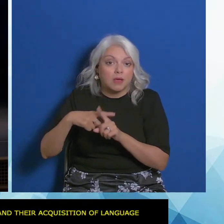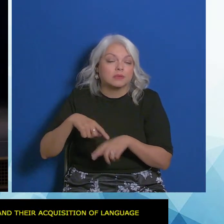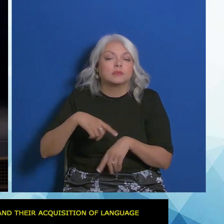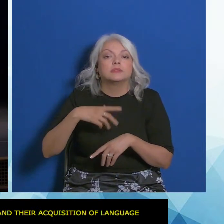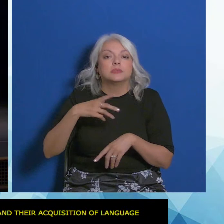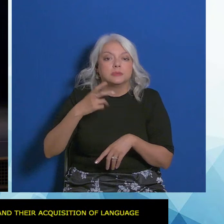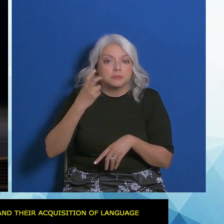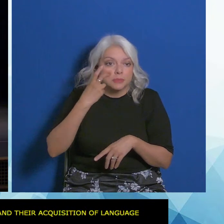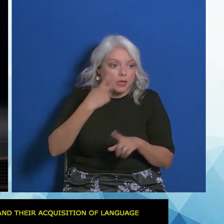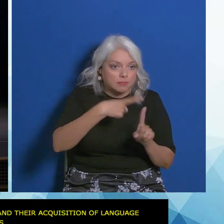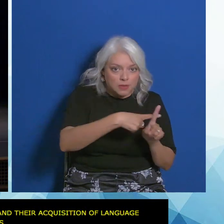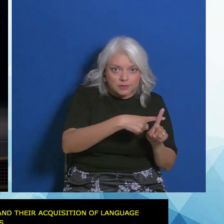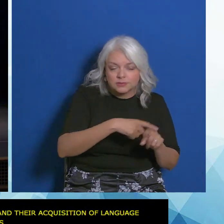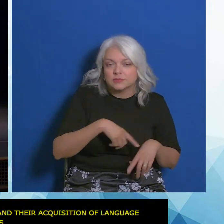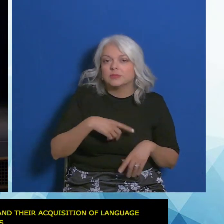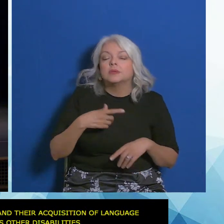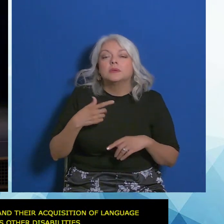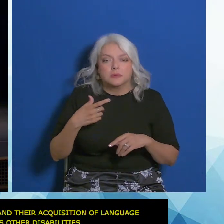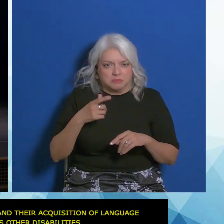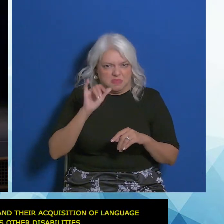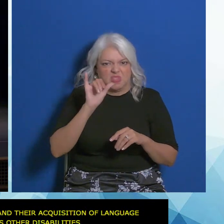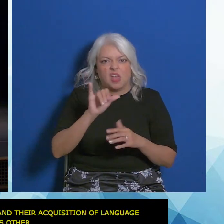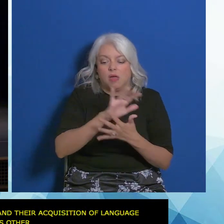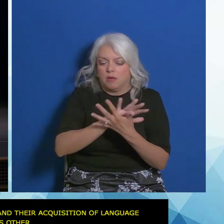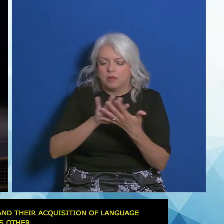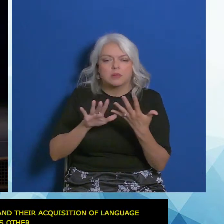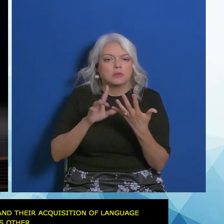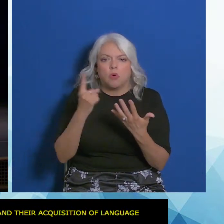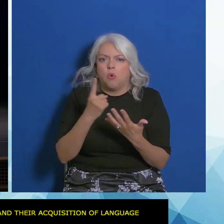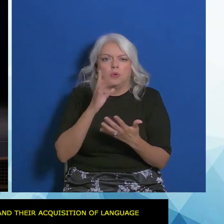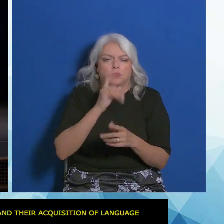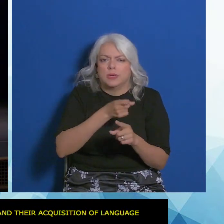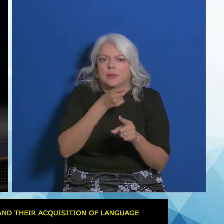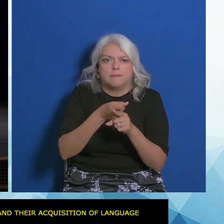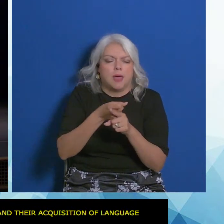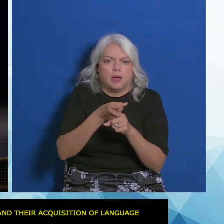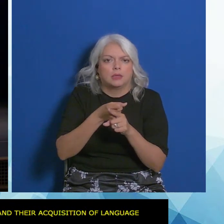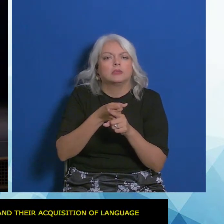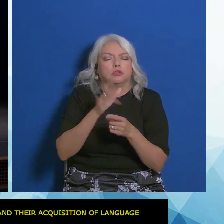disabilities, blind with other disabilities, all of them will be impacted by that. And so